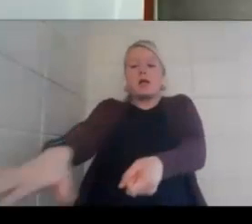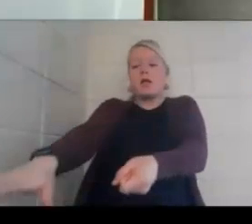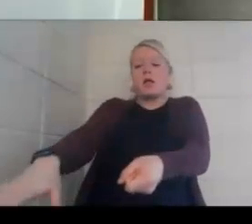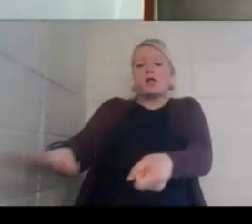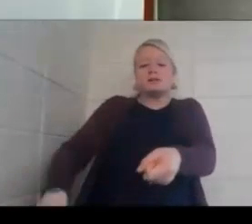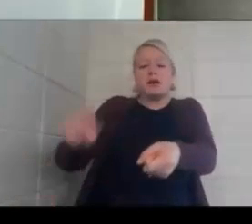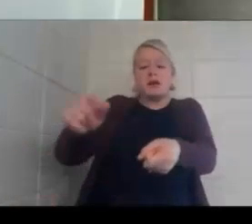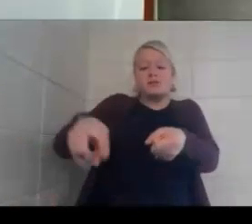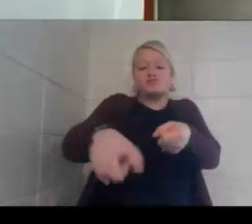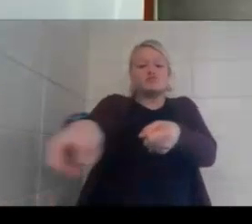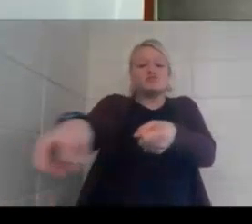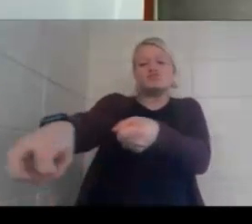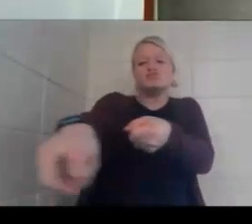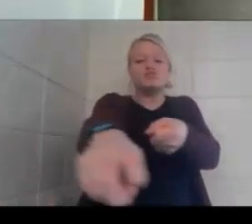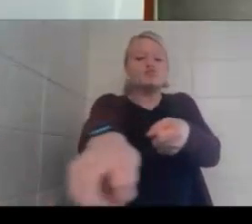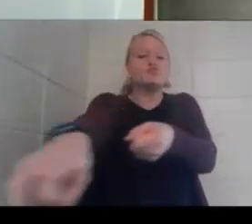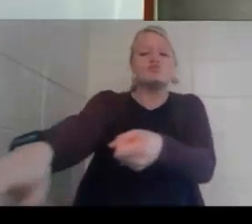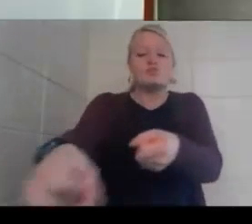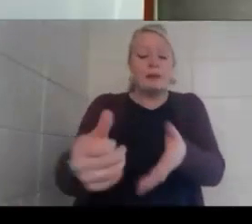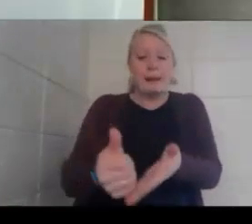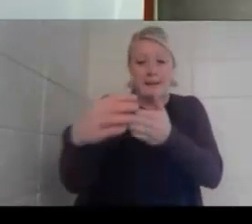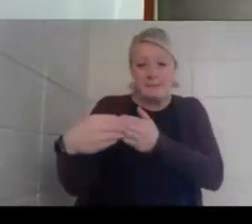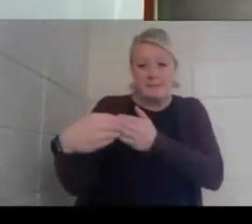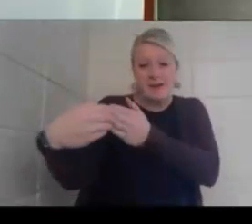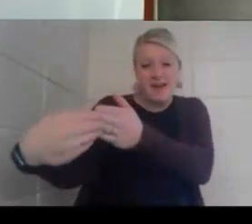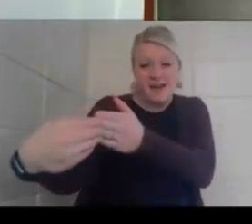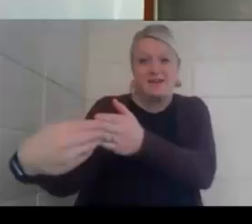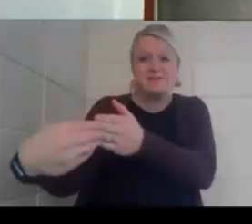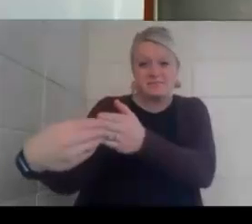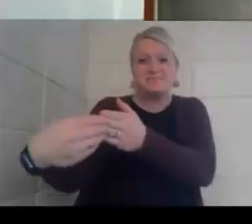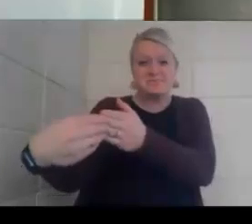dog helps guide them.